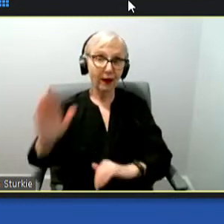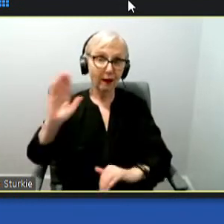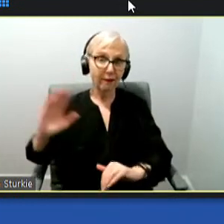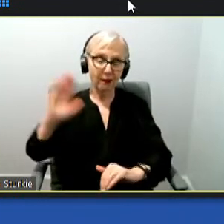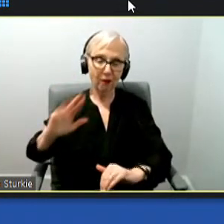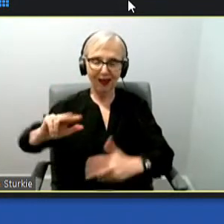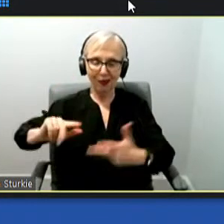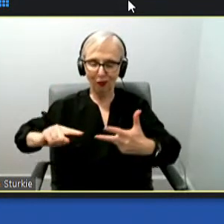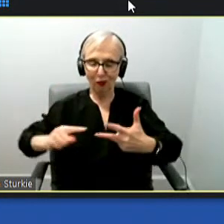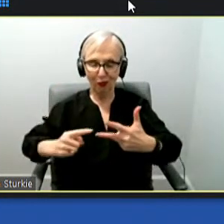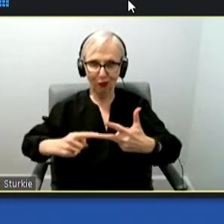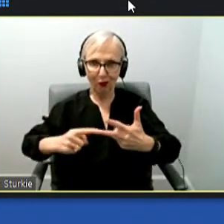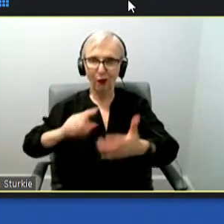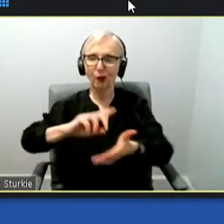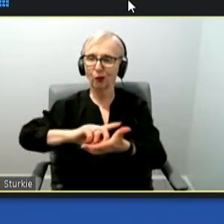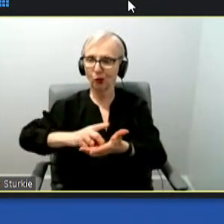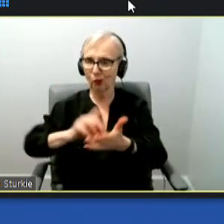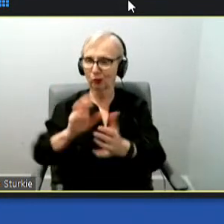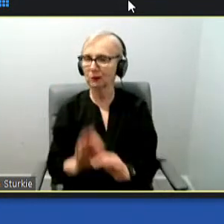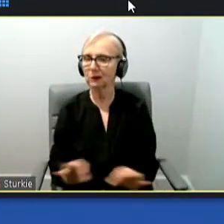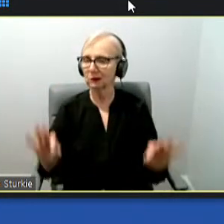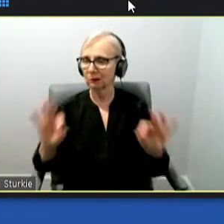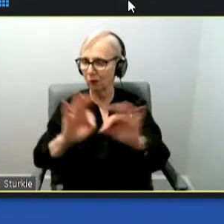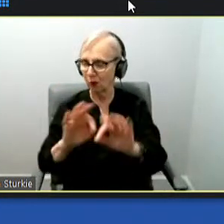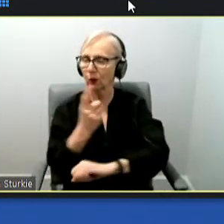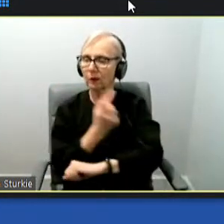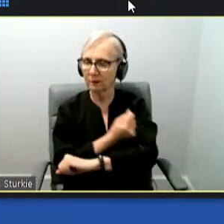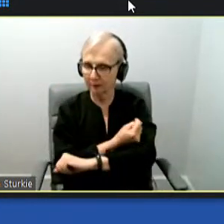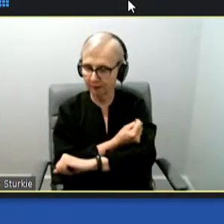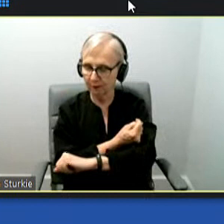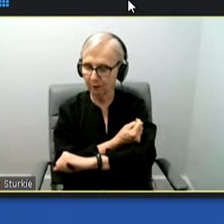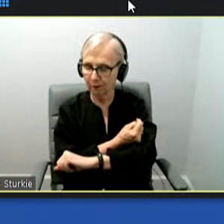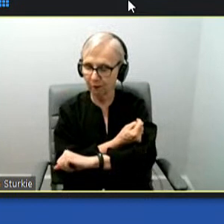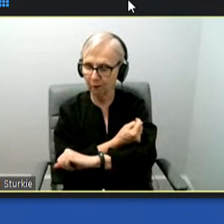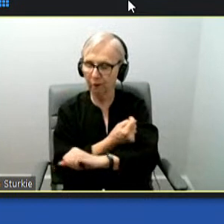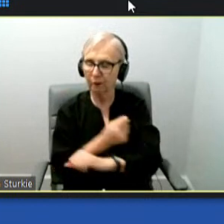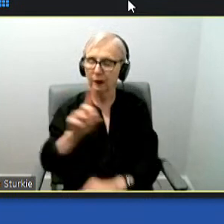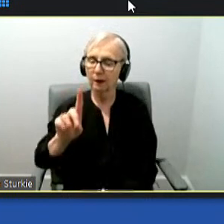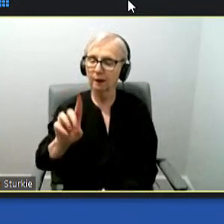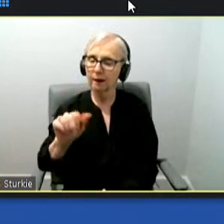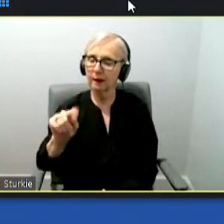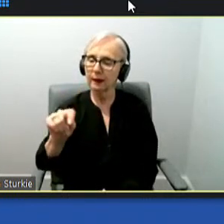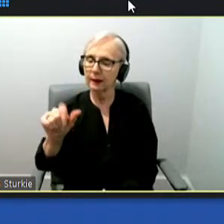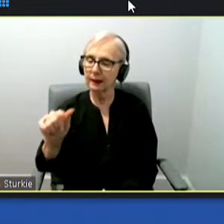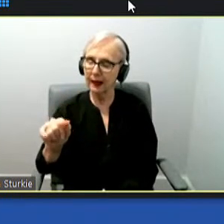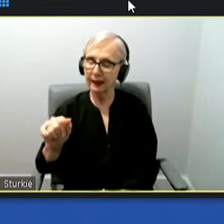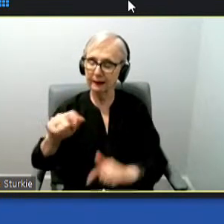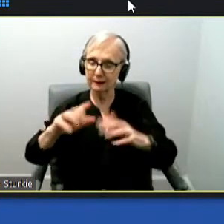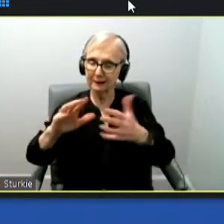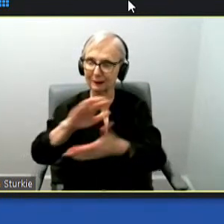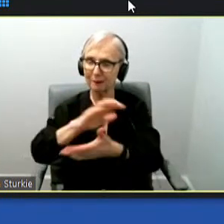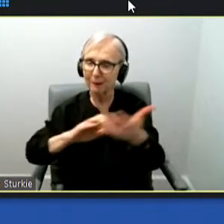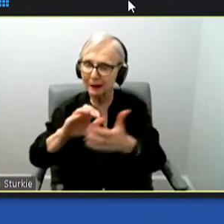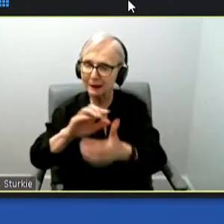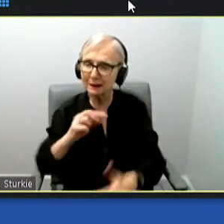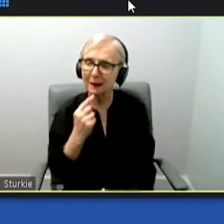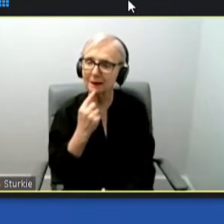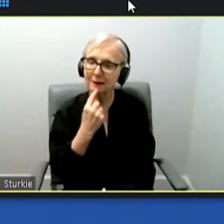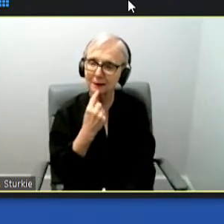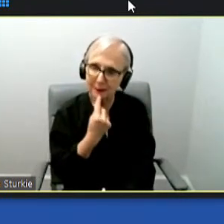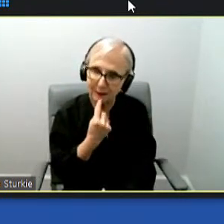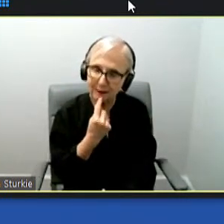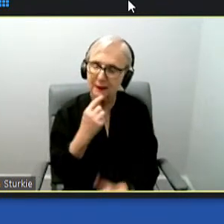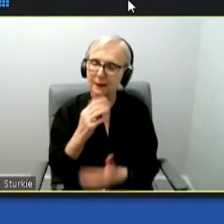of vaccine are incredibly important. The data continue to be pretty mixed on severity. There was some early